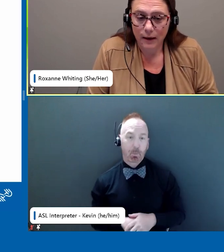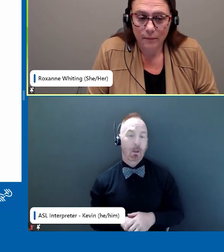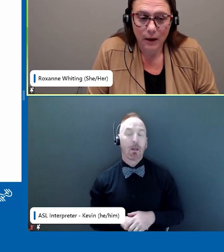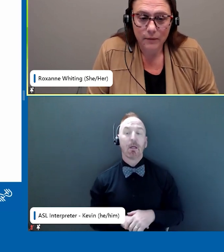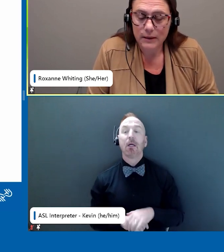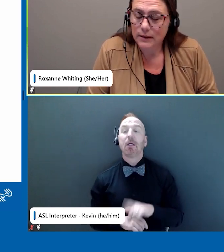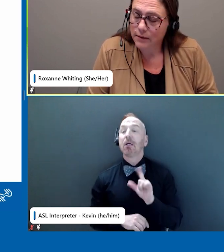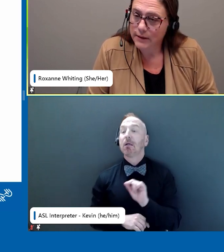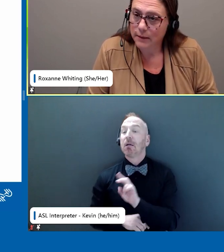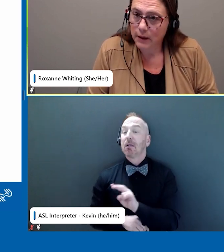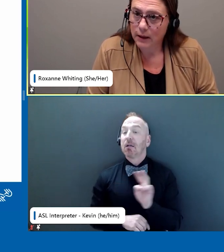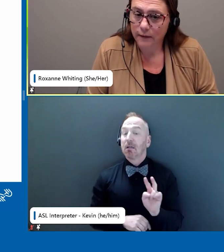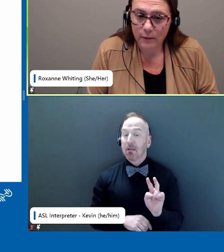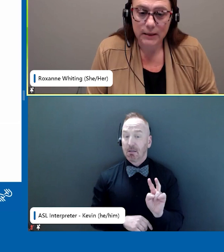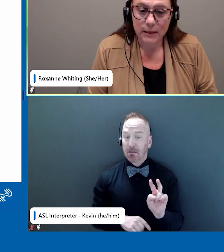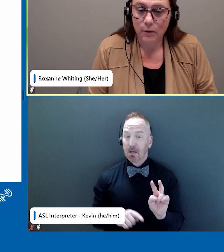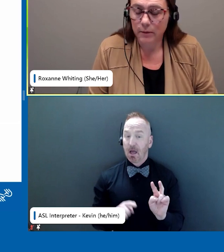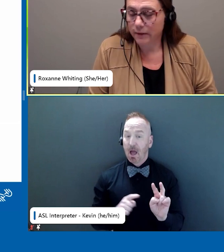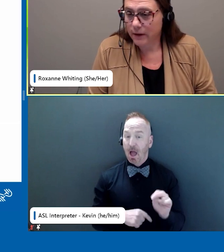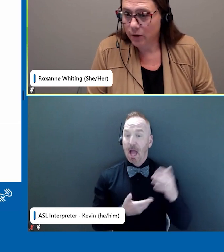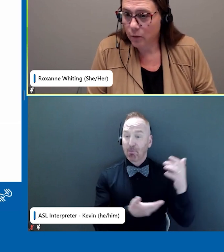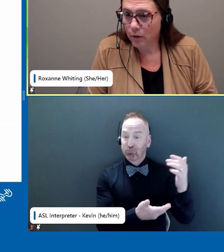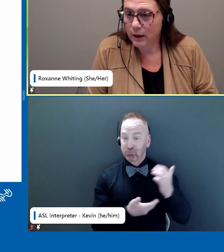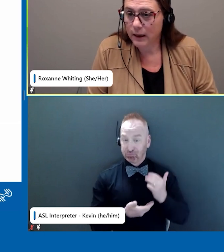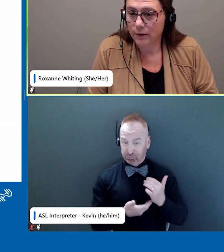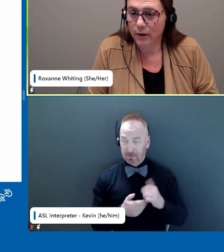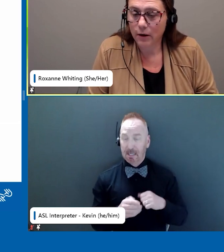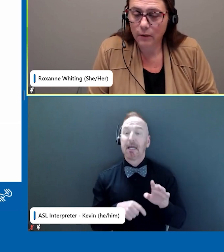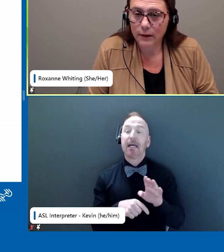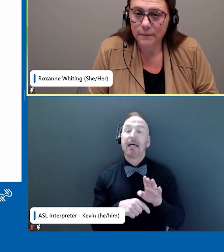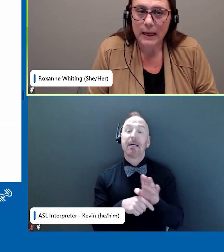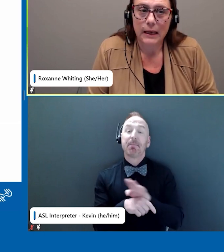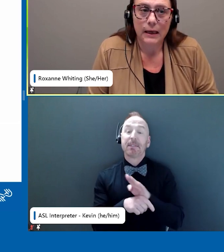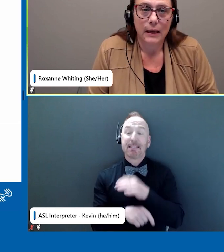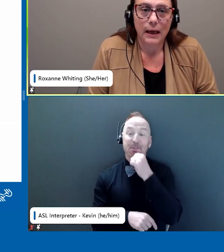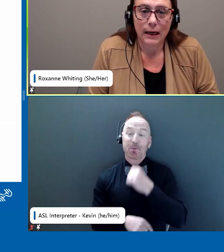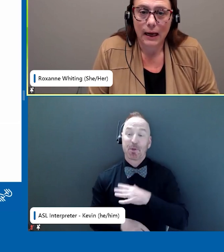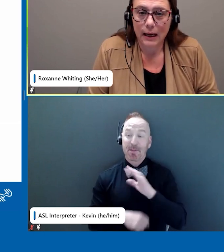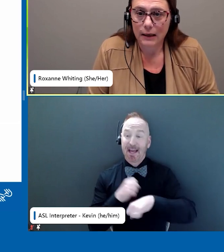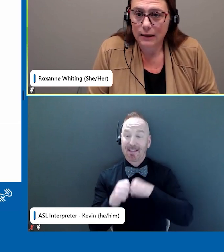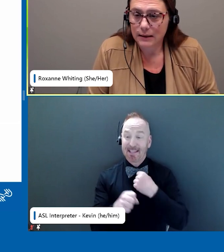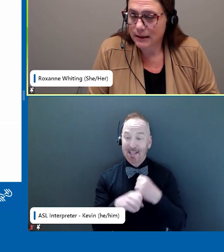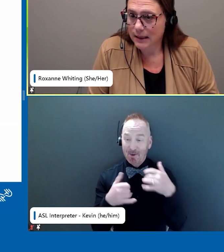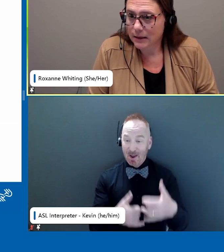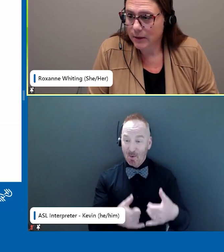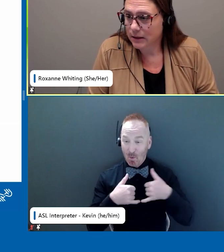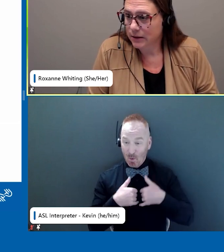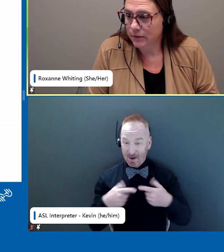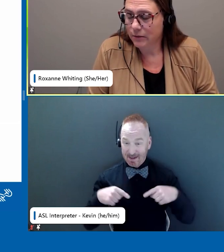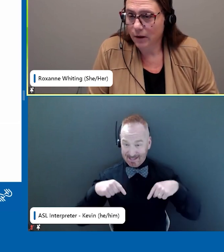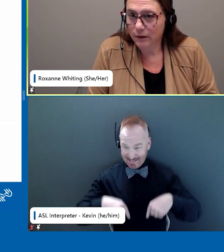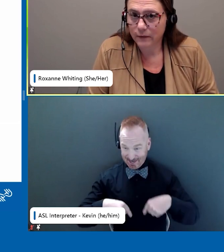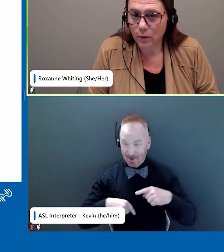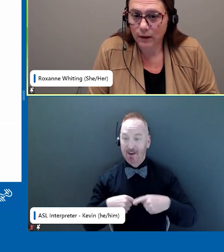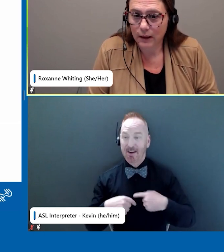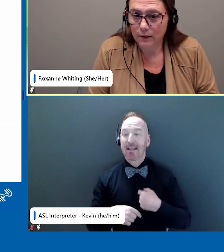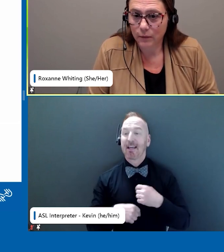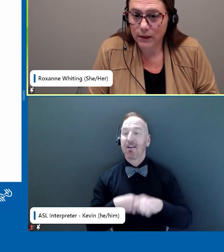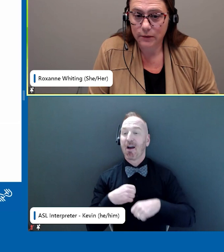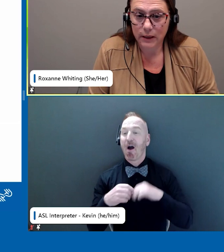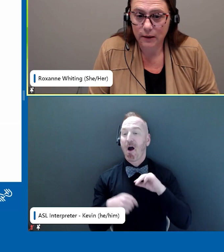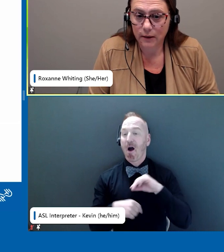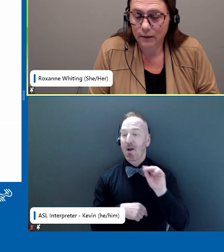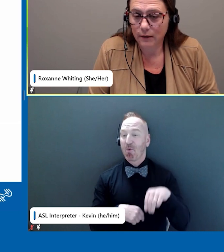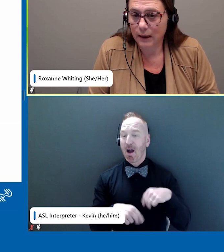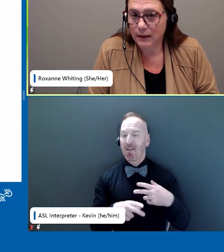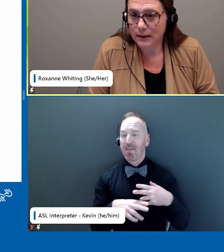2022, I was the recipient of the Businesswoman of the Year award here in Ottawa. And again, that's testament to all of the work that we